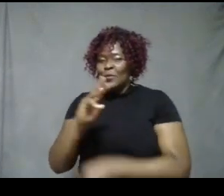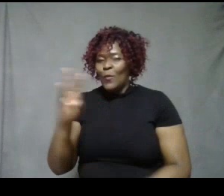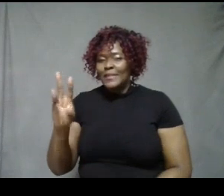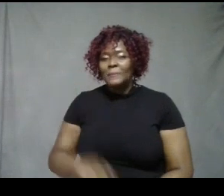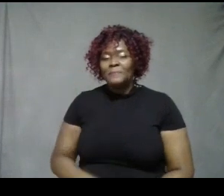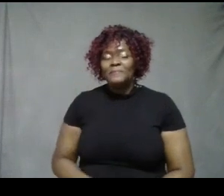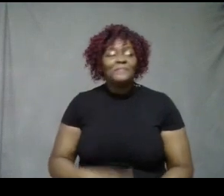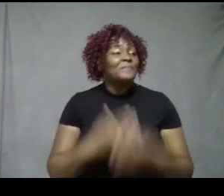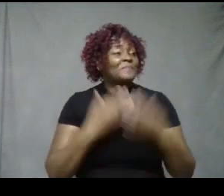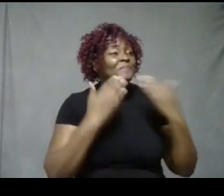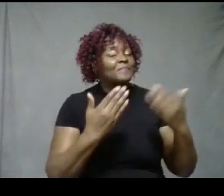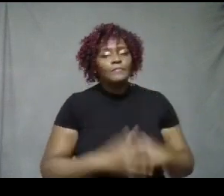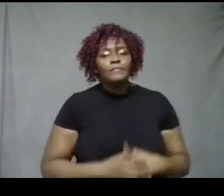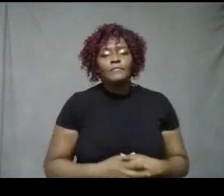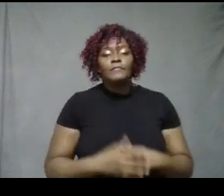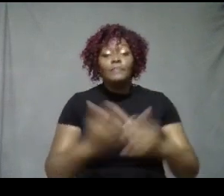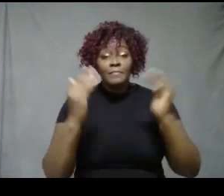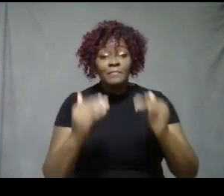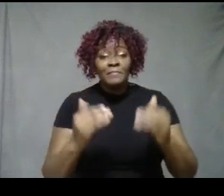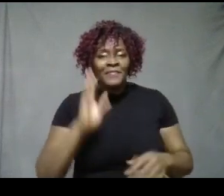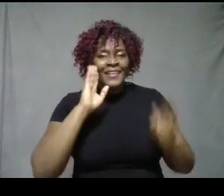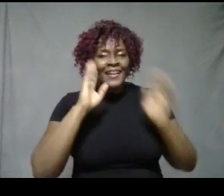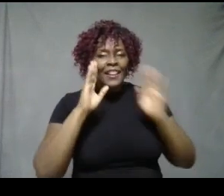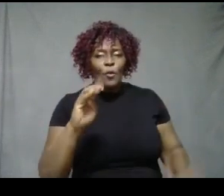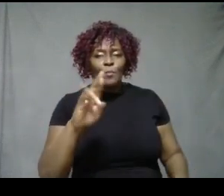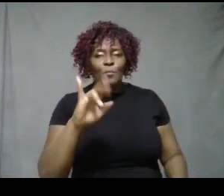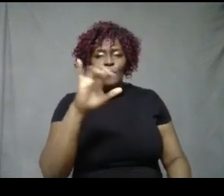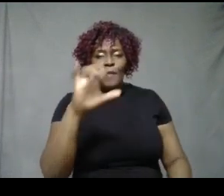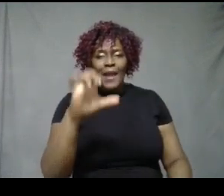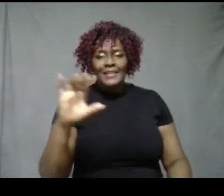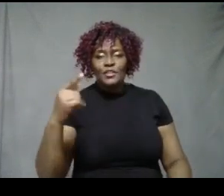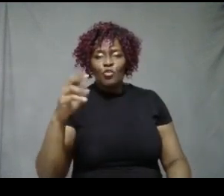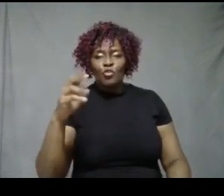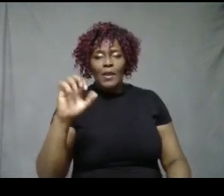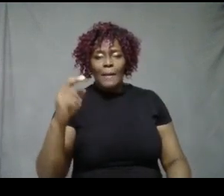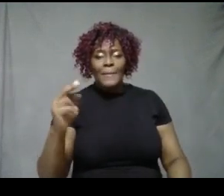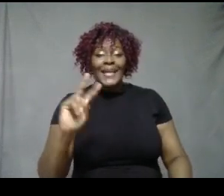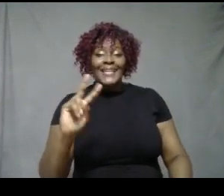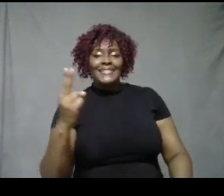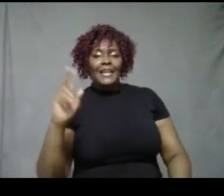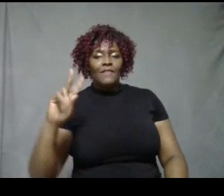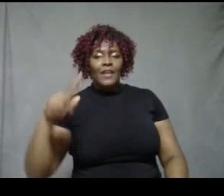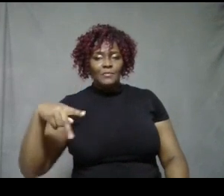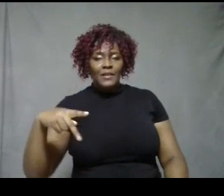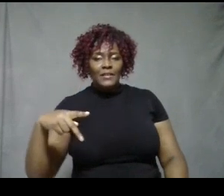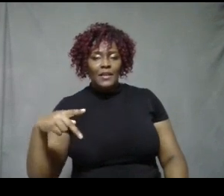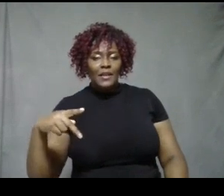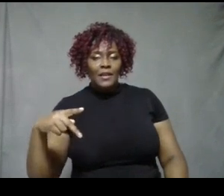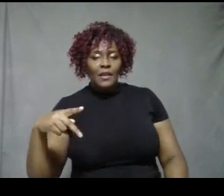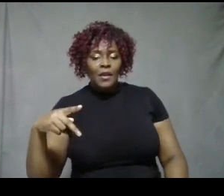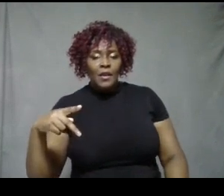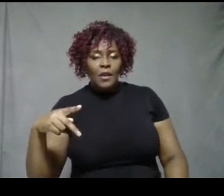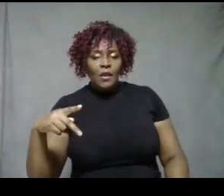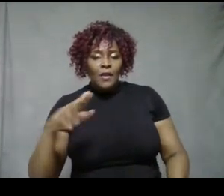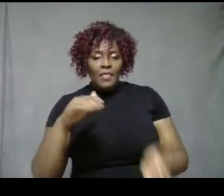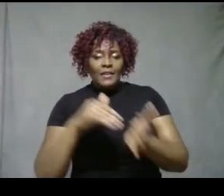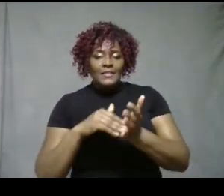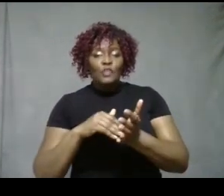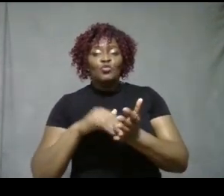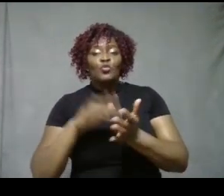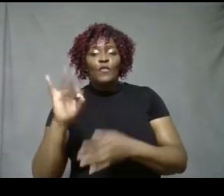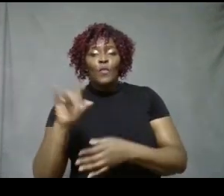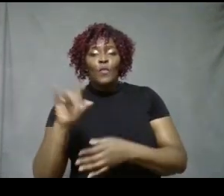Next speaker, begin when you're ready. Good evening, Bryce Graham, Second Vice President, National Action Network, Central Florida Chapter. Happy New Year to you